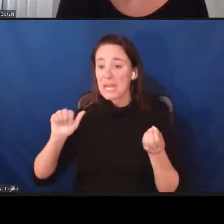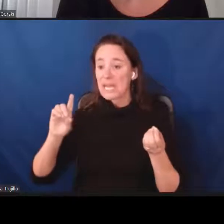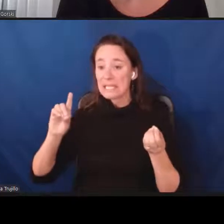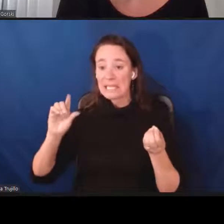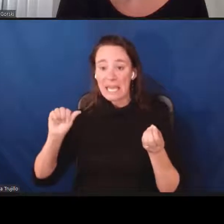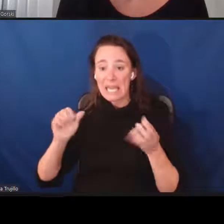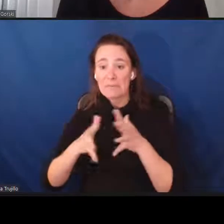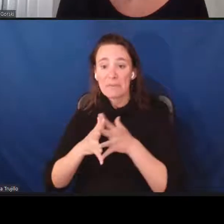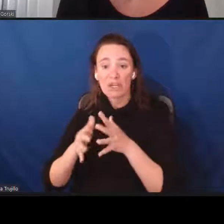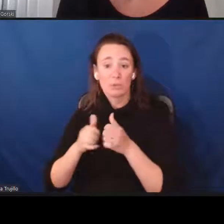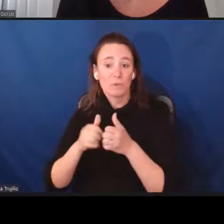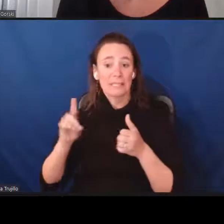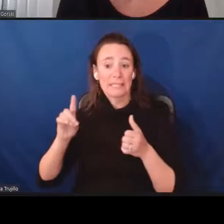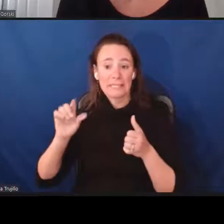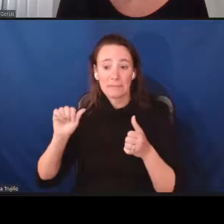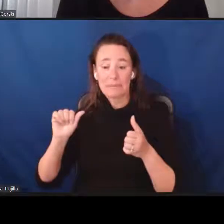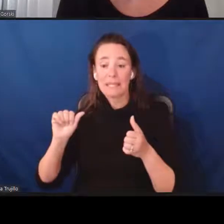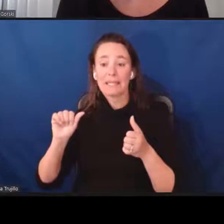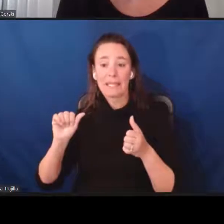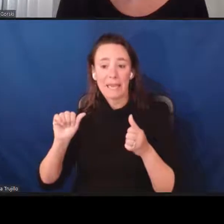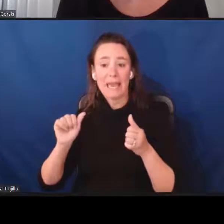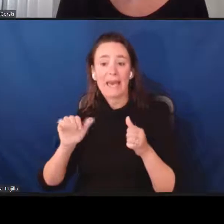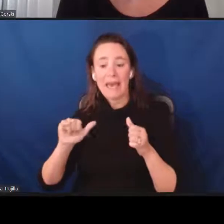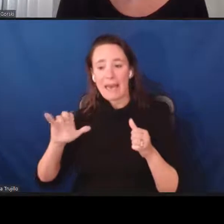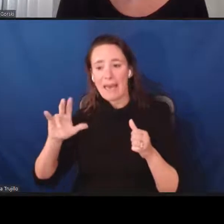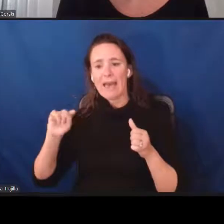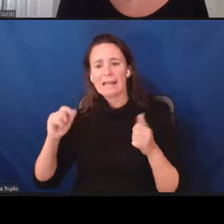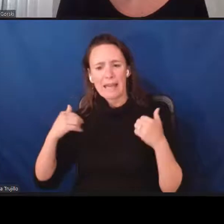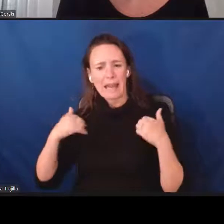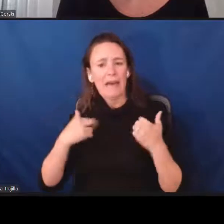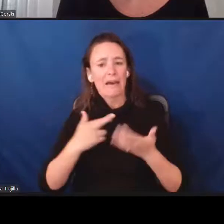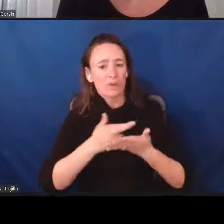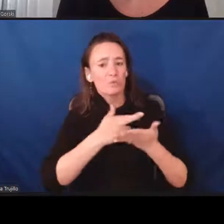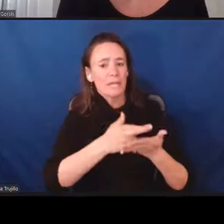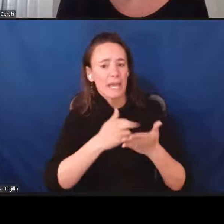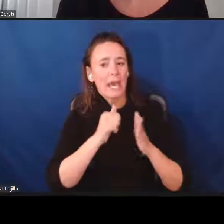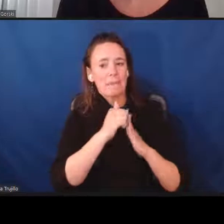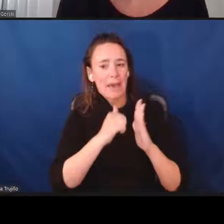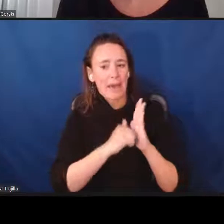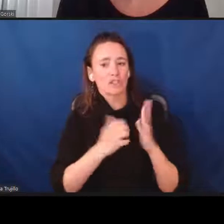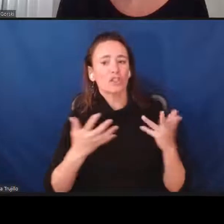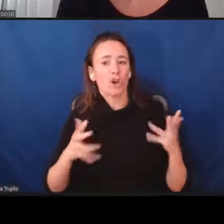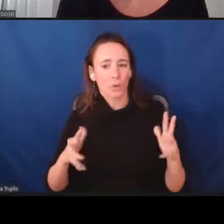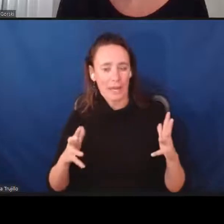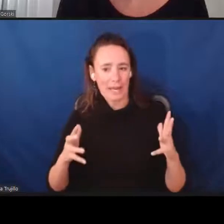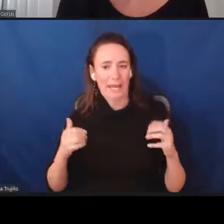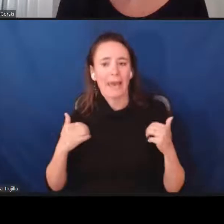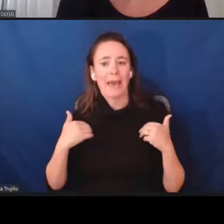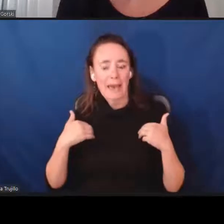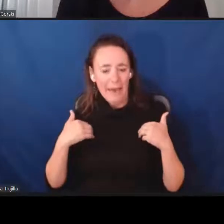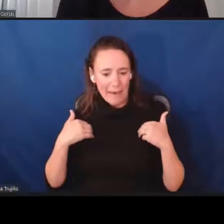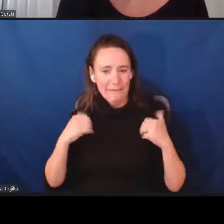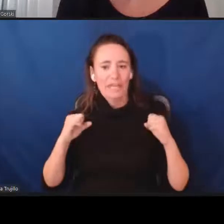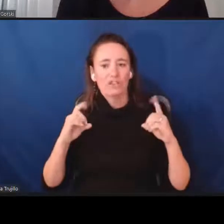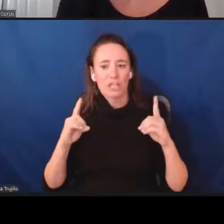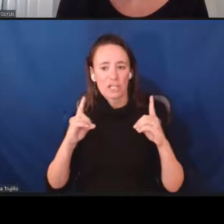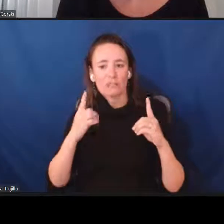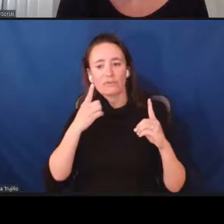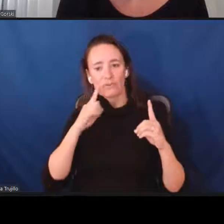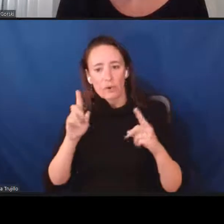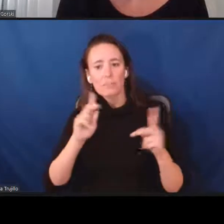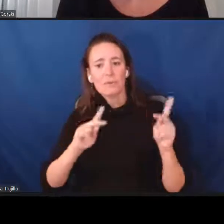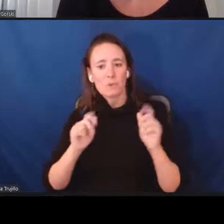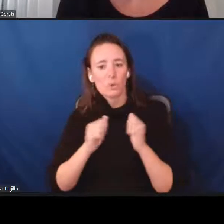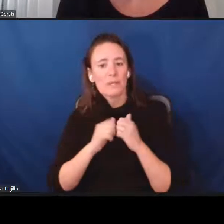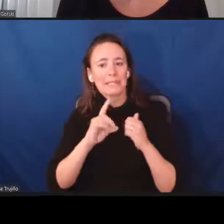was in place, and the Individuals with Disabilities in Education Act was in place. So I was able to return to my high school and